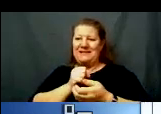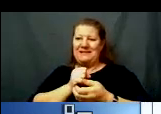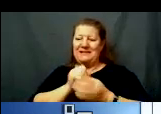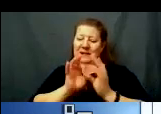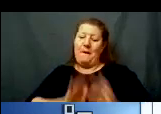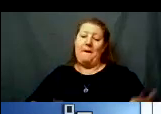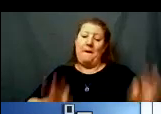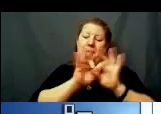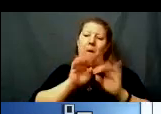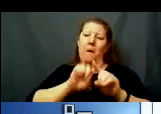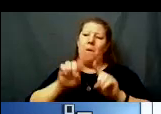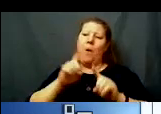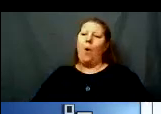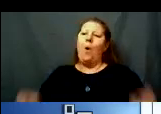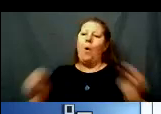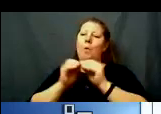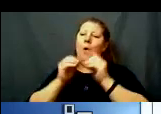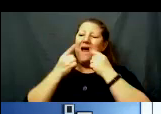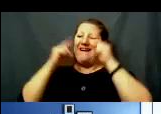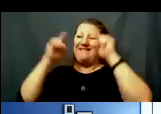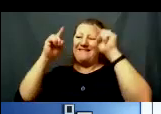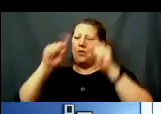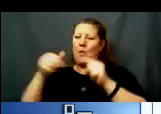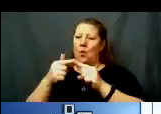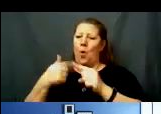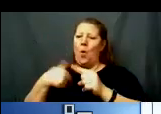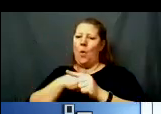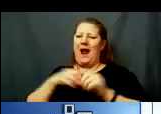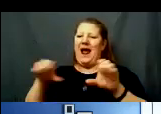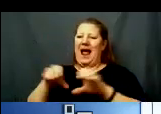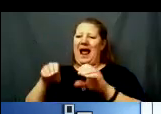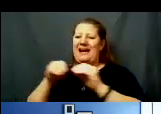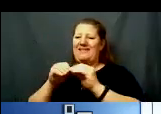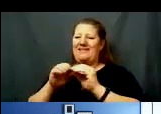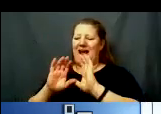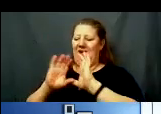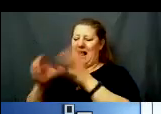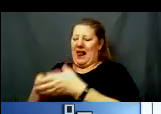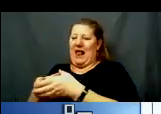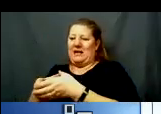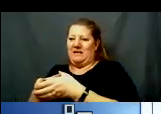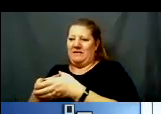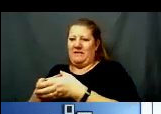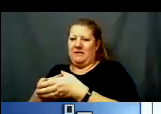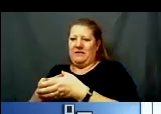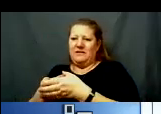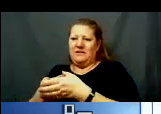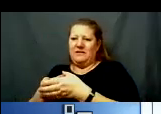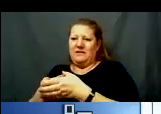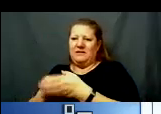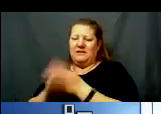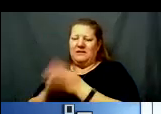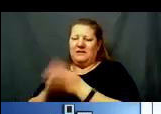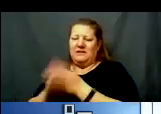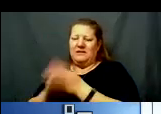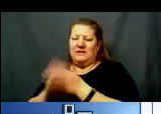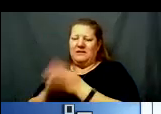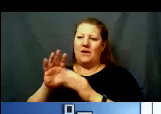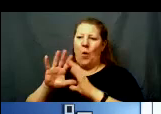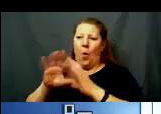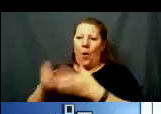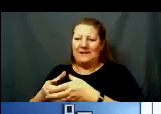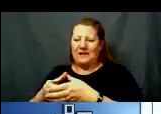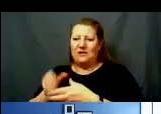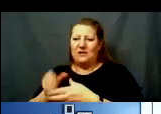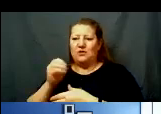always more effective when we're active, when we're acting in collective forms, when we're forming organizations. So start an organization